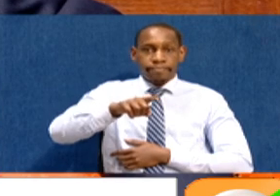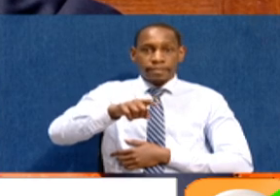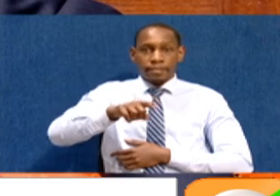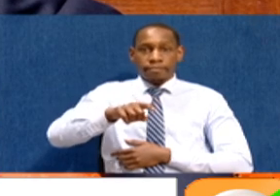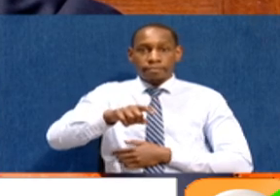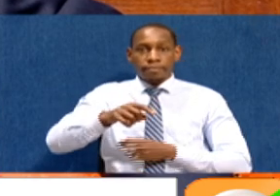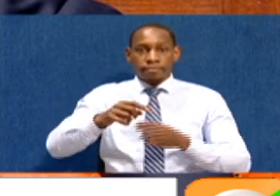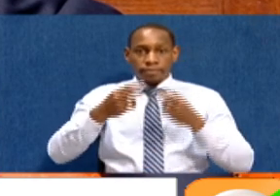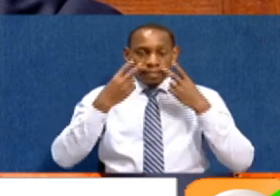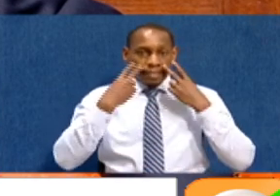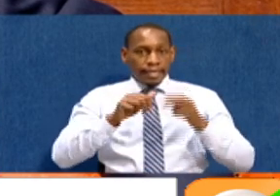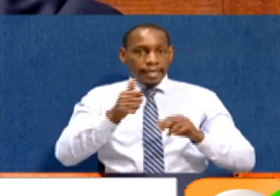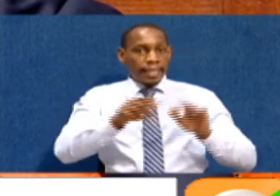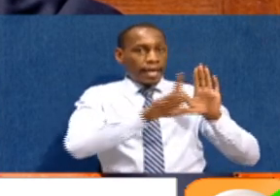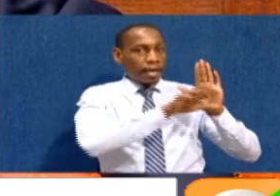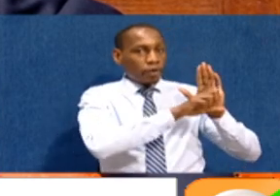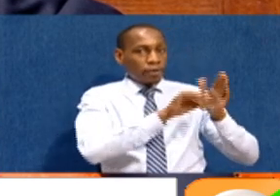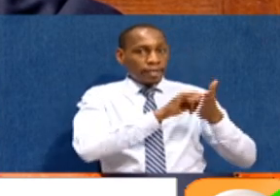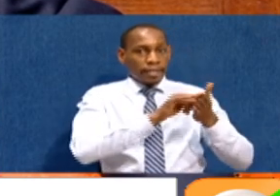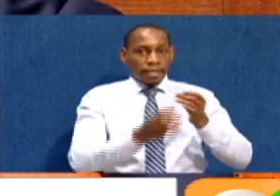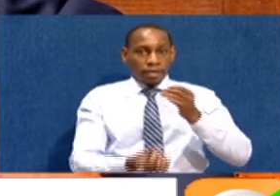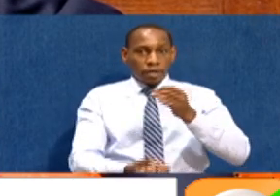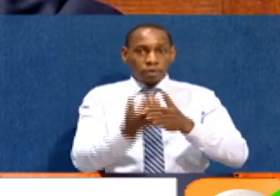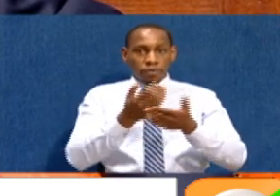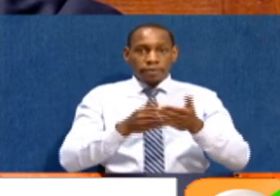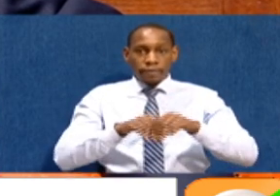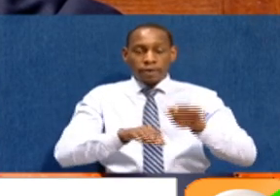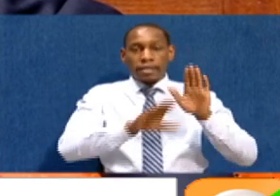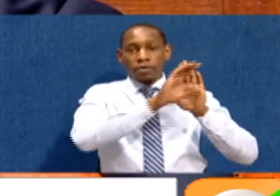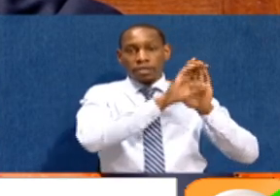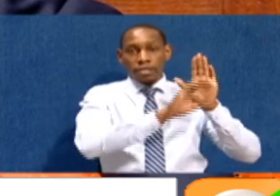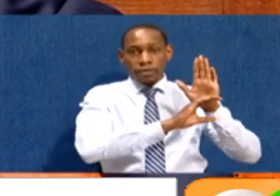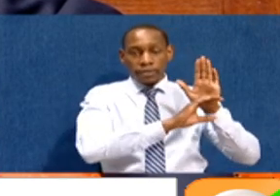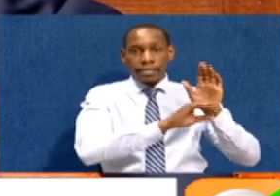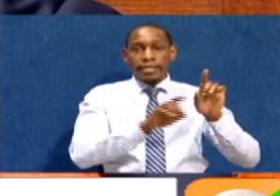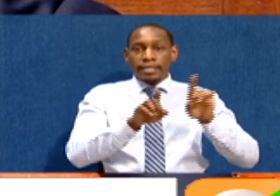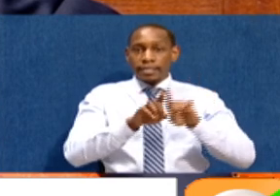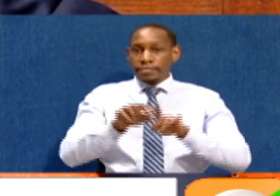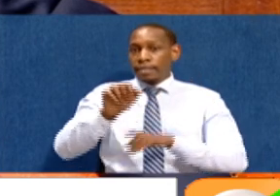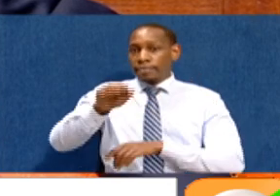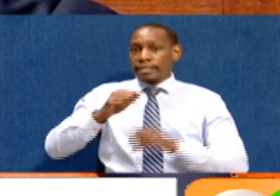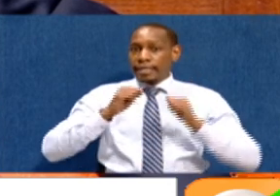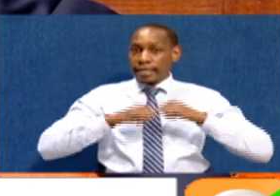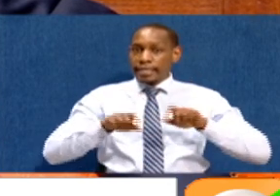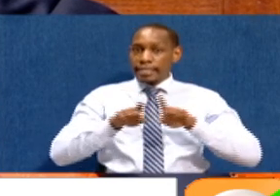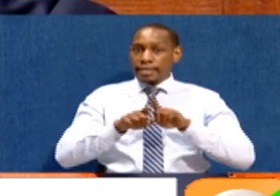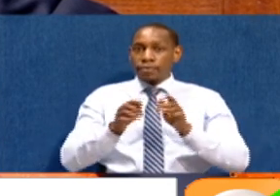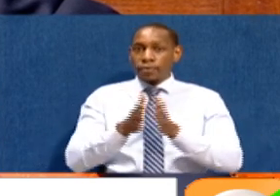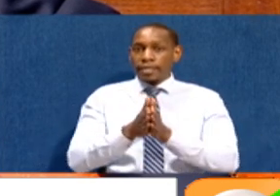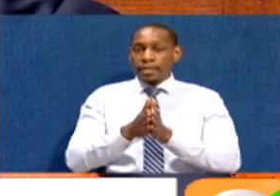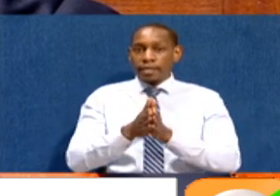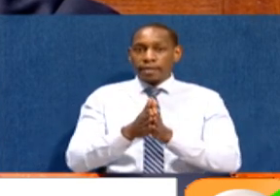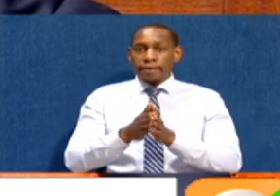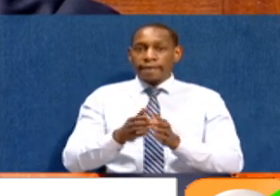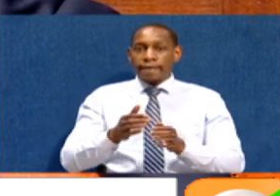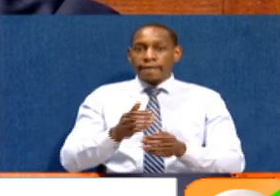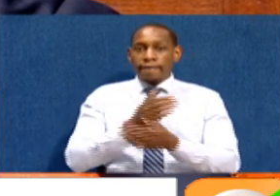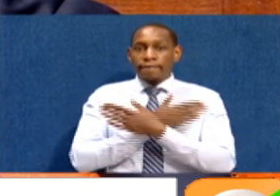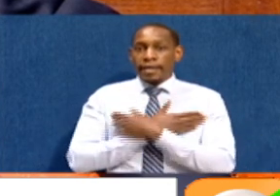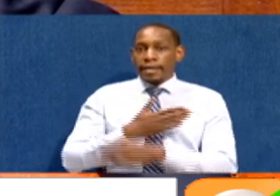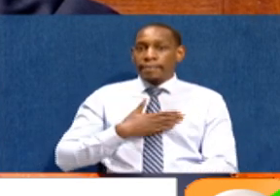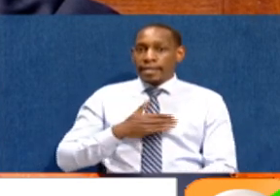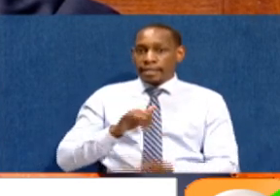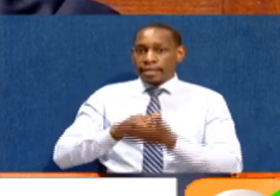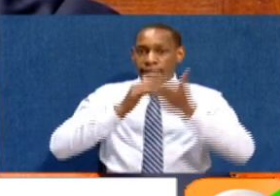other laws that are then derived from the Constitution. And yes, I agree with my friend here,